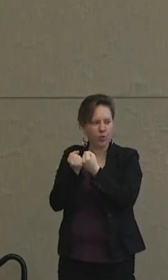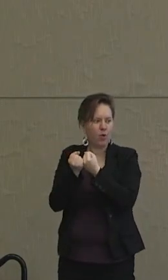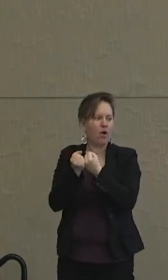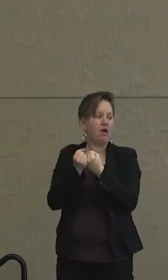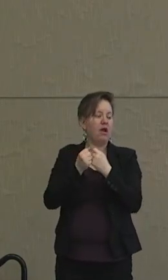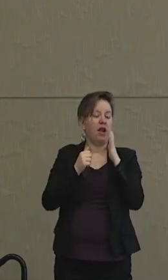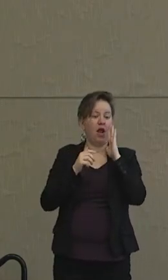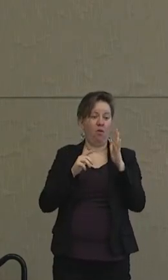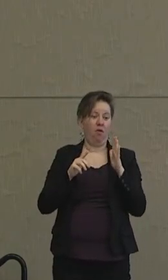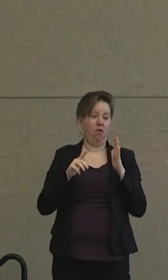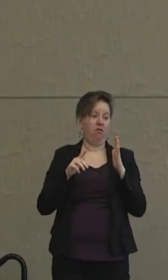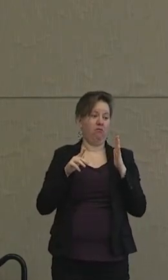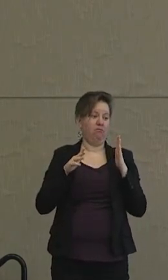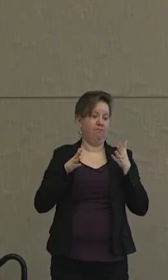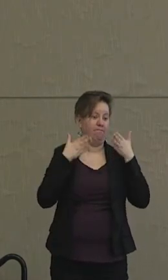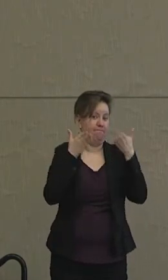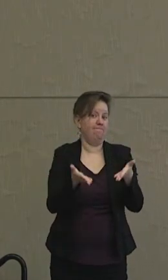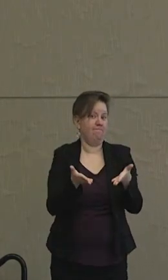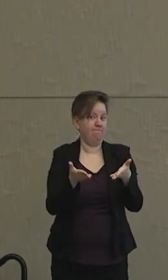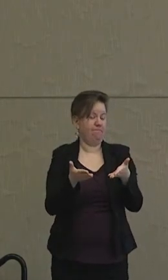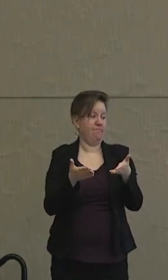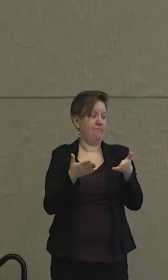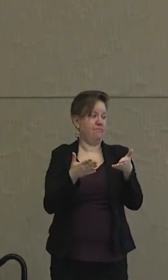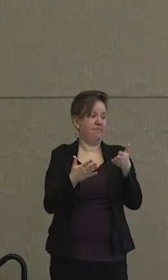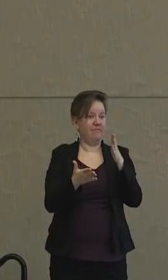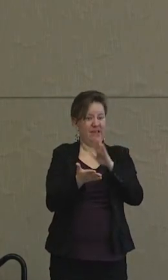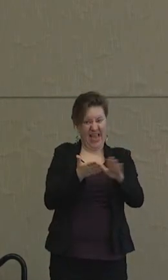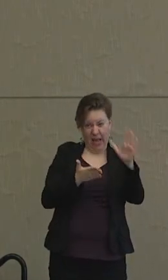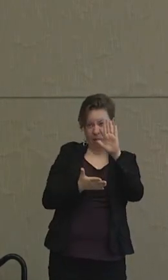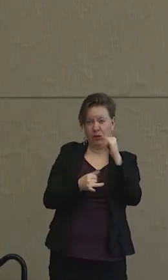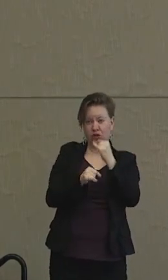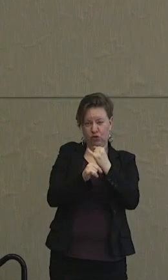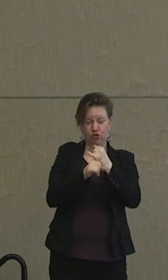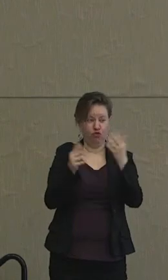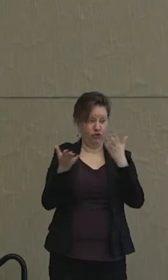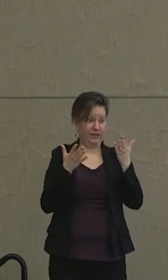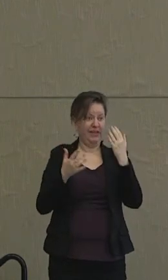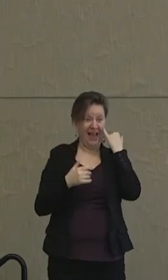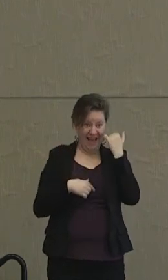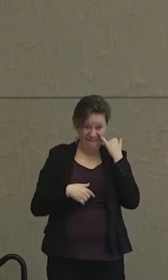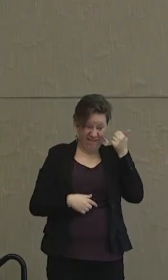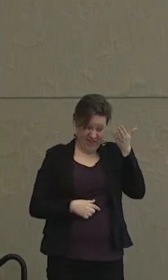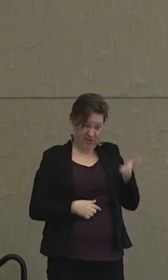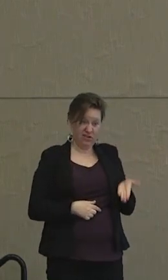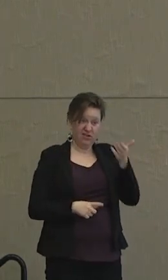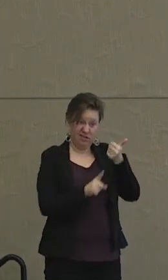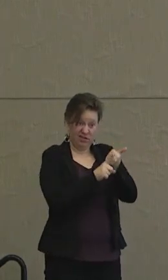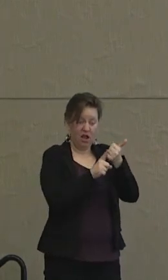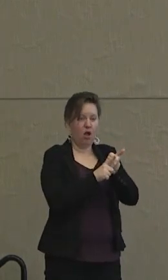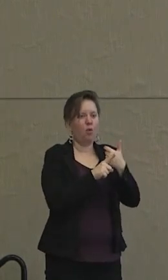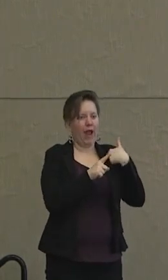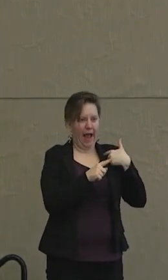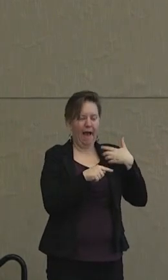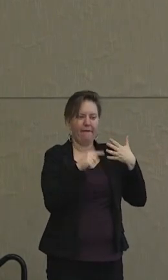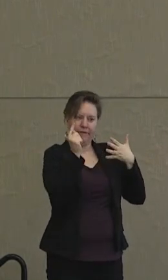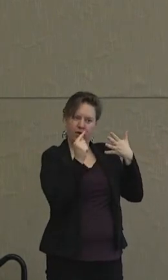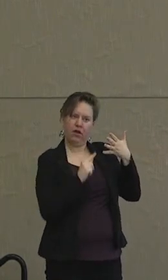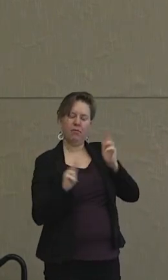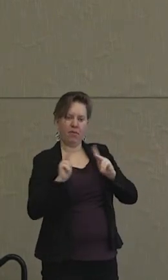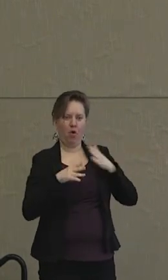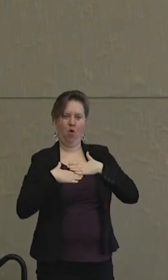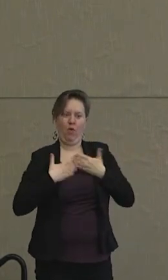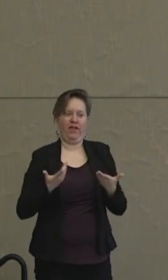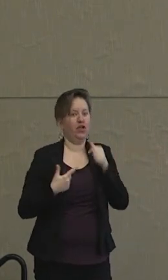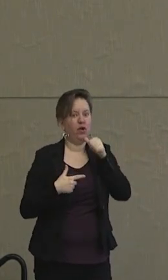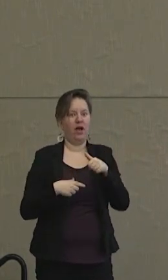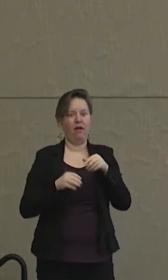will turn to the campus services that are here to say, if it is you, then there are people who are willing to hear. You don't have to put